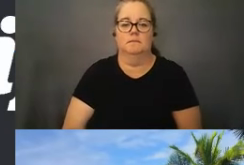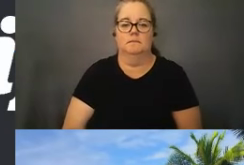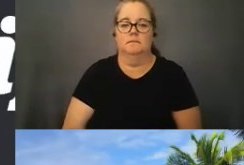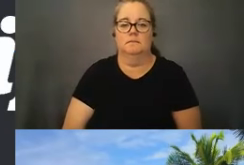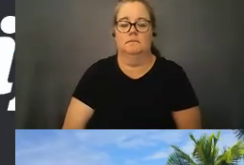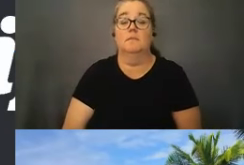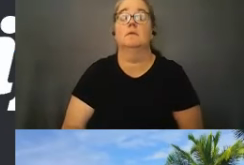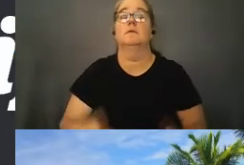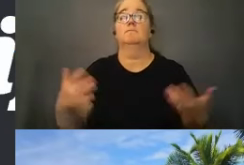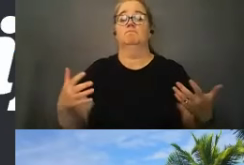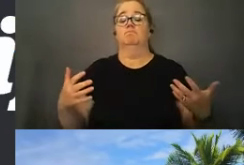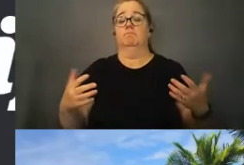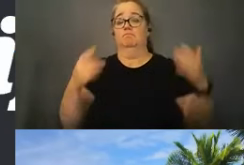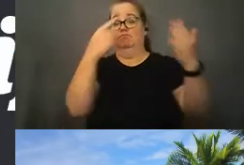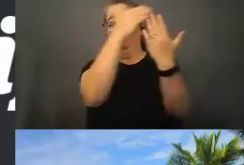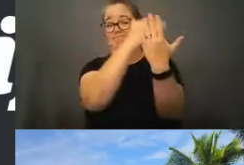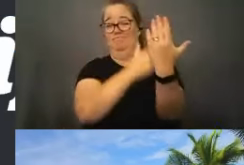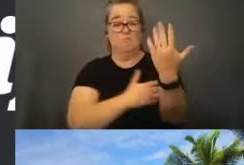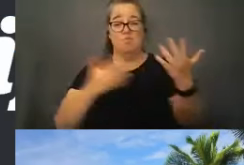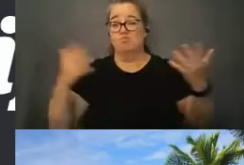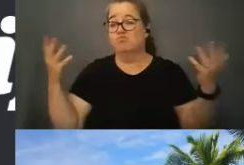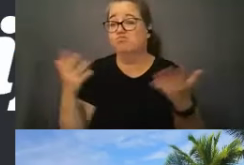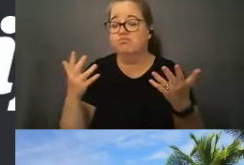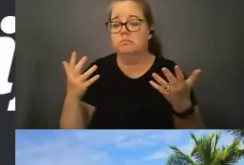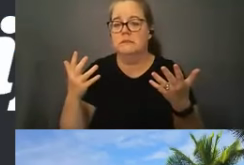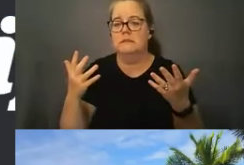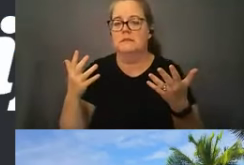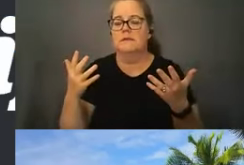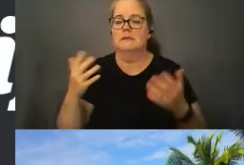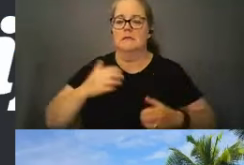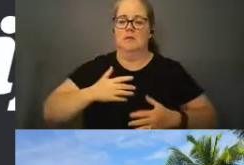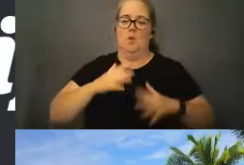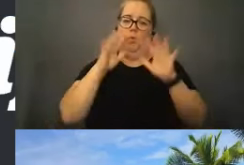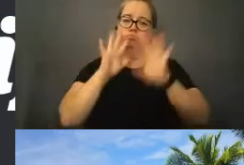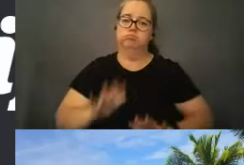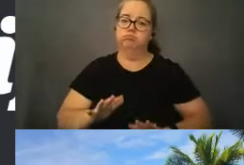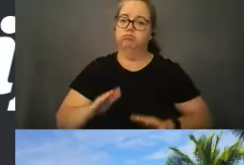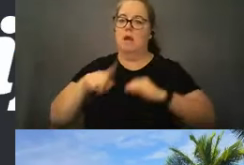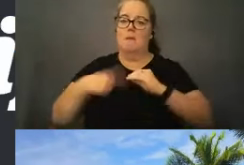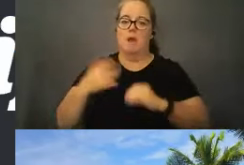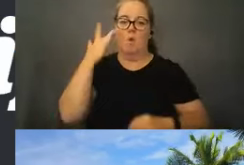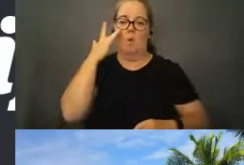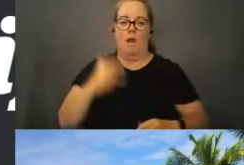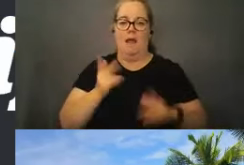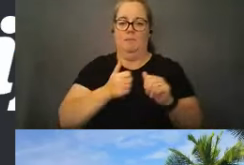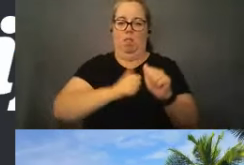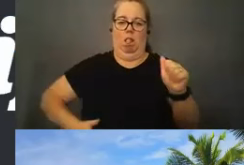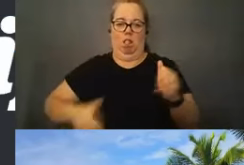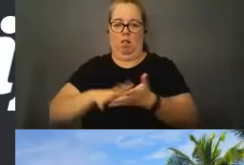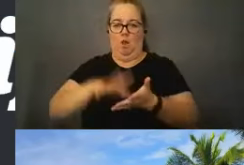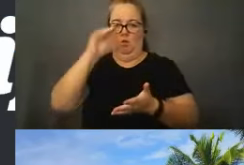So these are a list of the common fears about why you wouldn't do